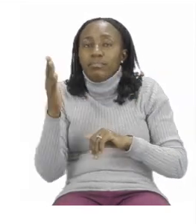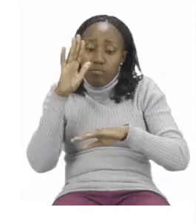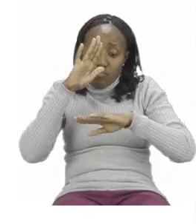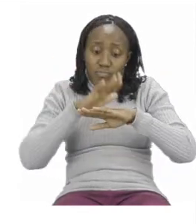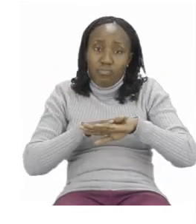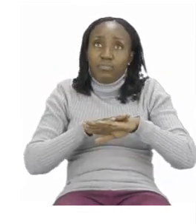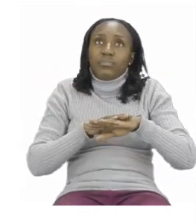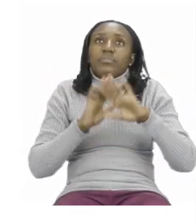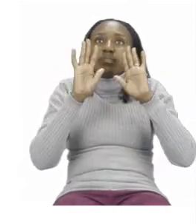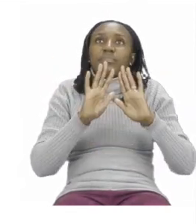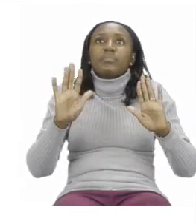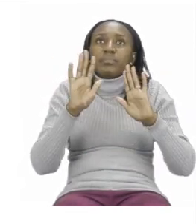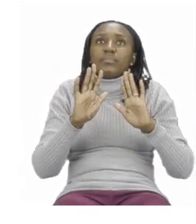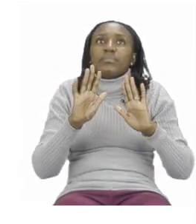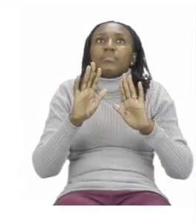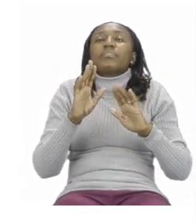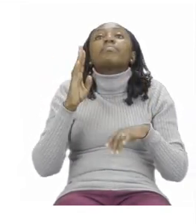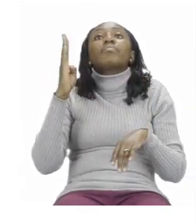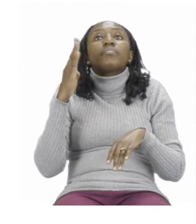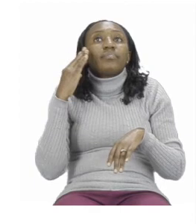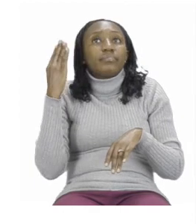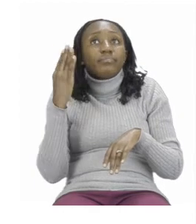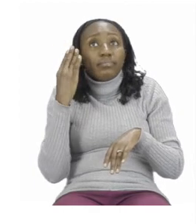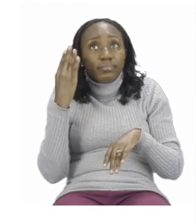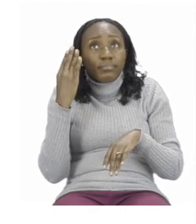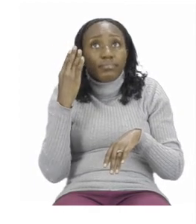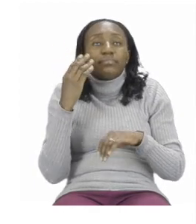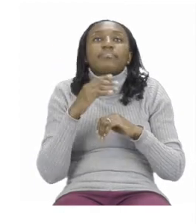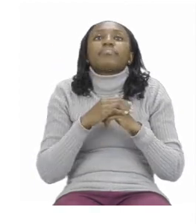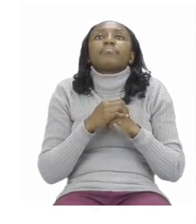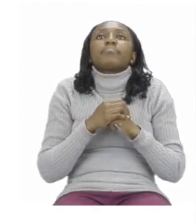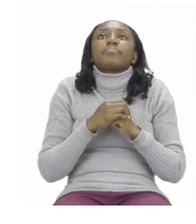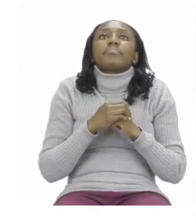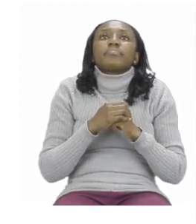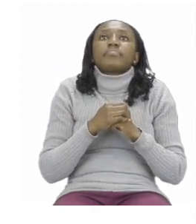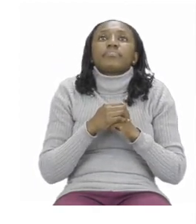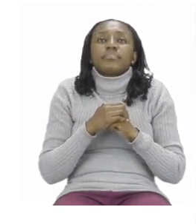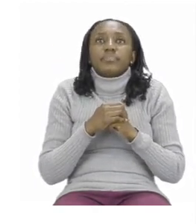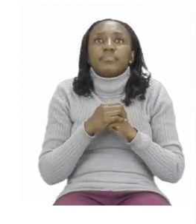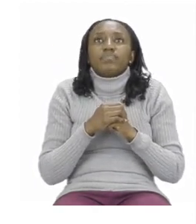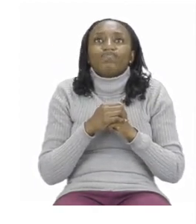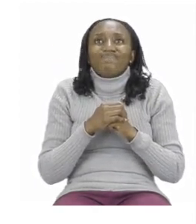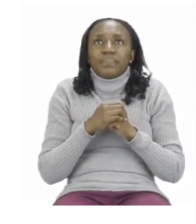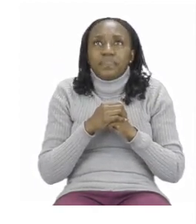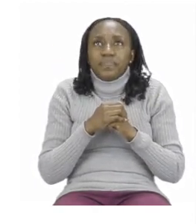color red. So you have to go ahead and color the anchor